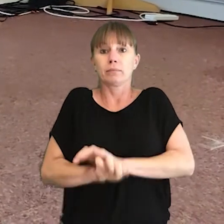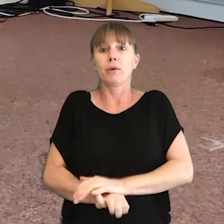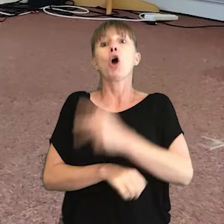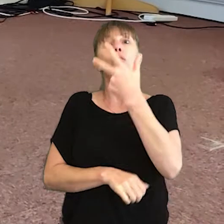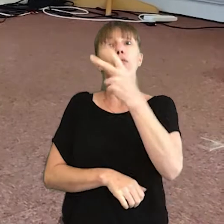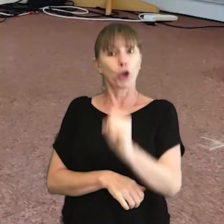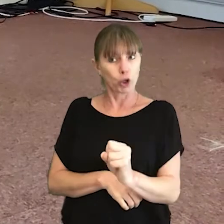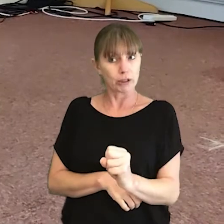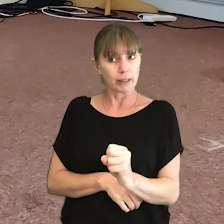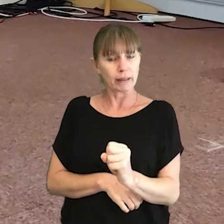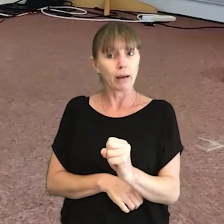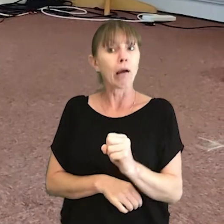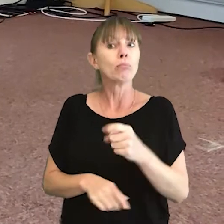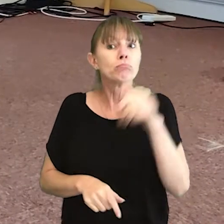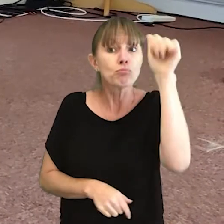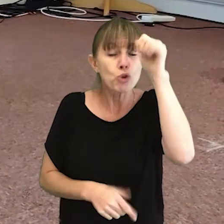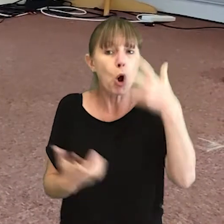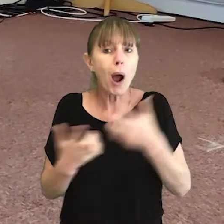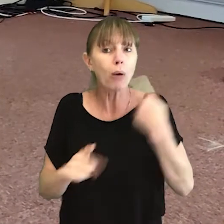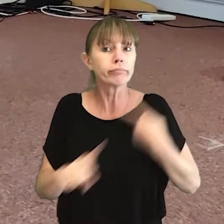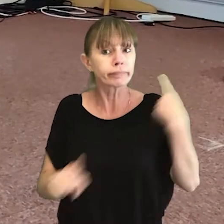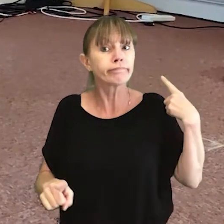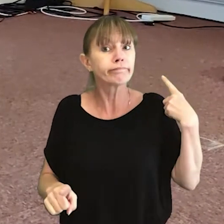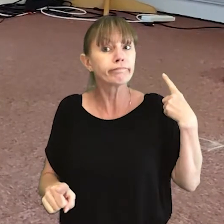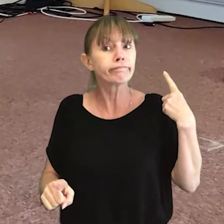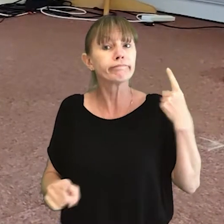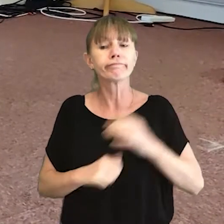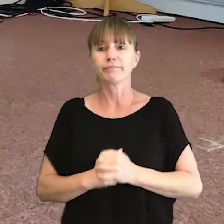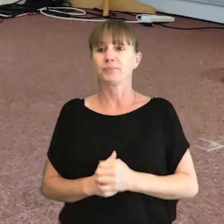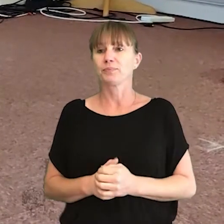compressions. Do you know how fast we're going to do them?